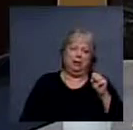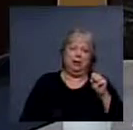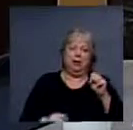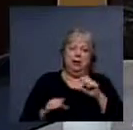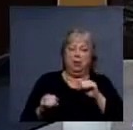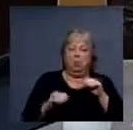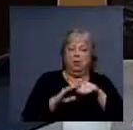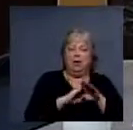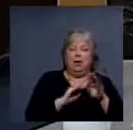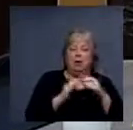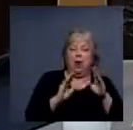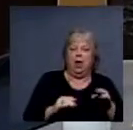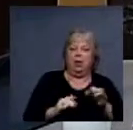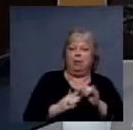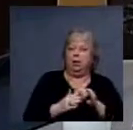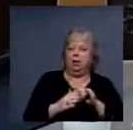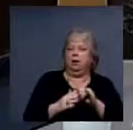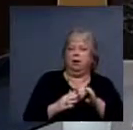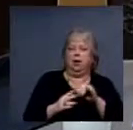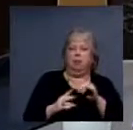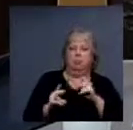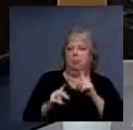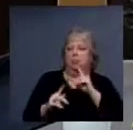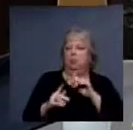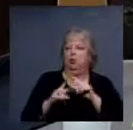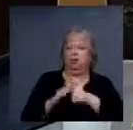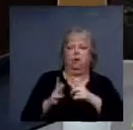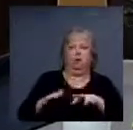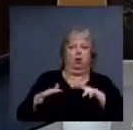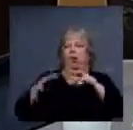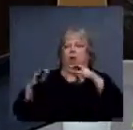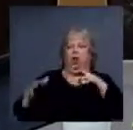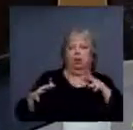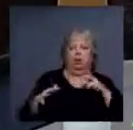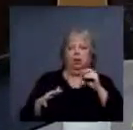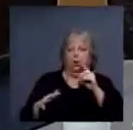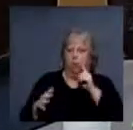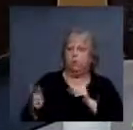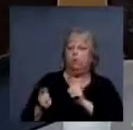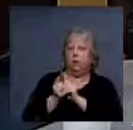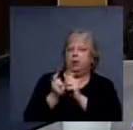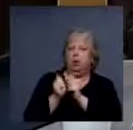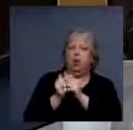are going to panic our residents. So I will be meeting with her as